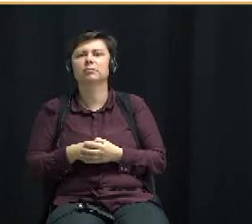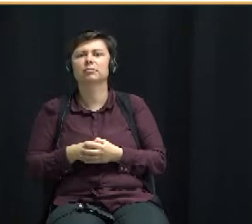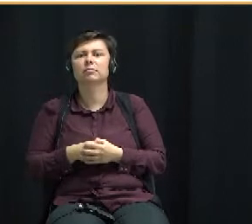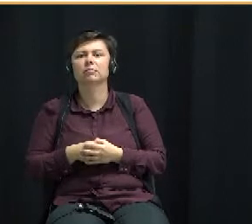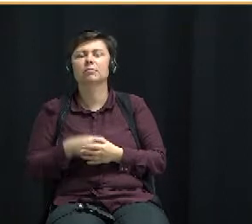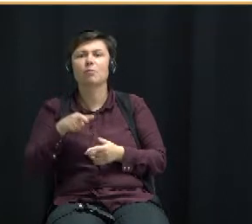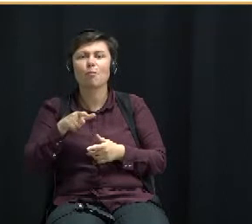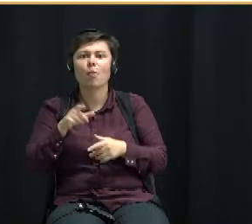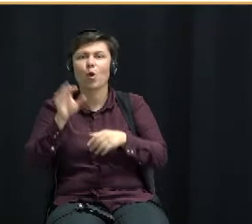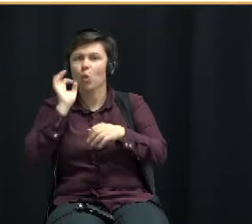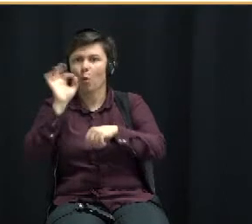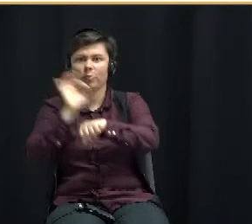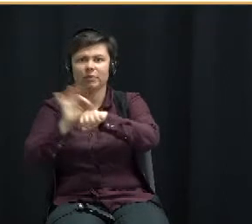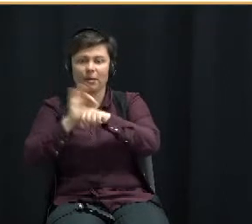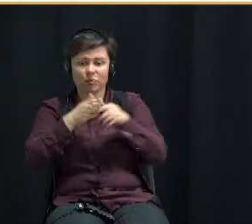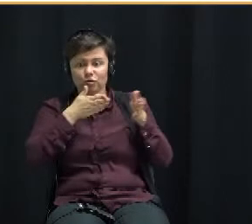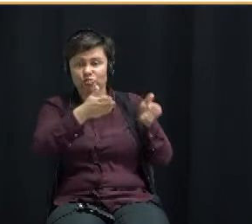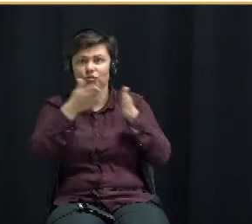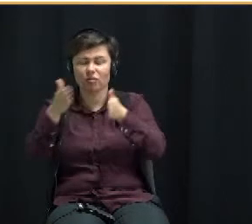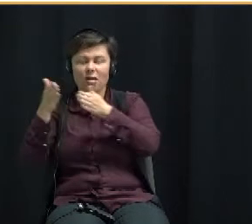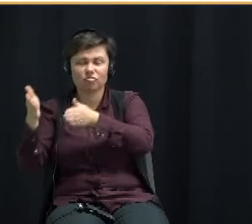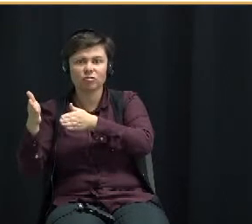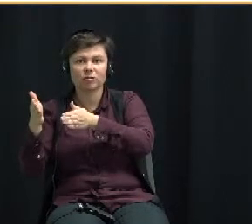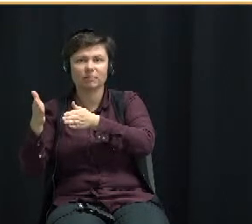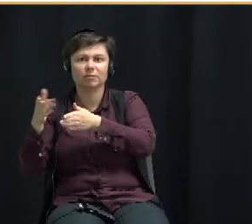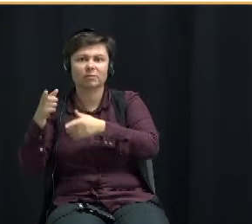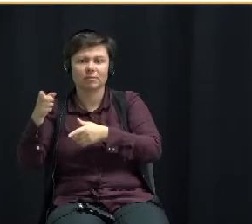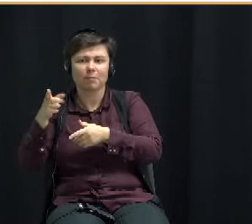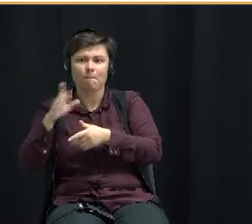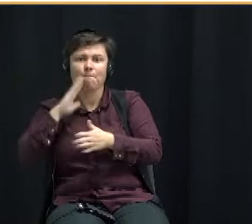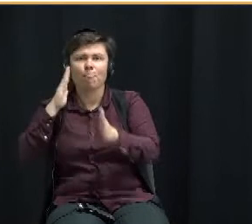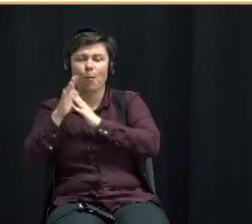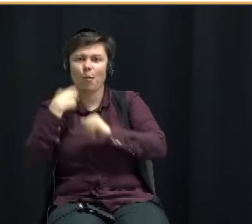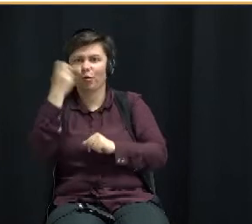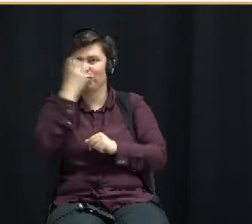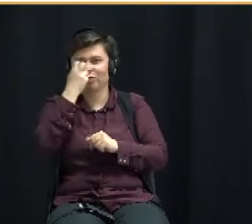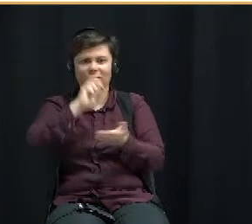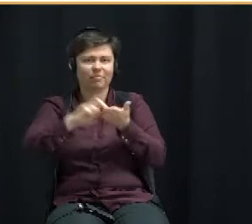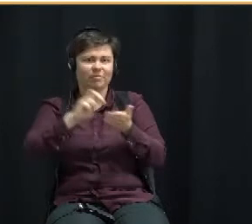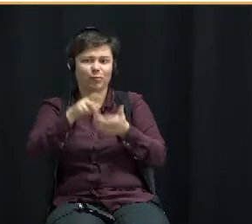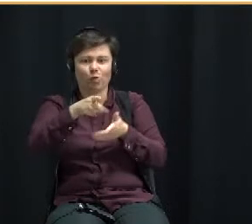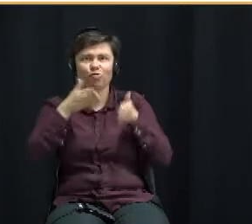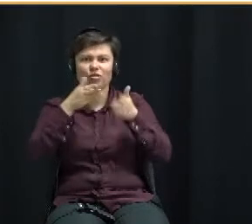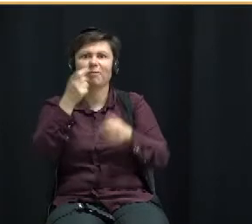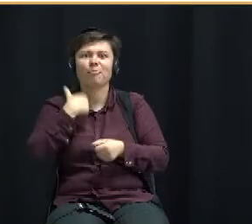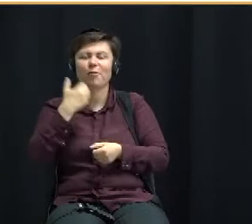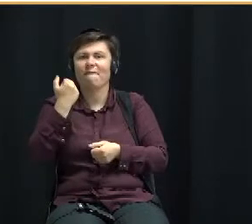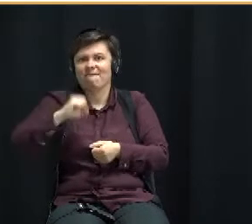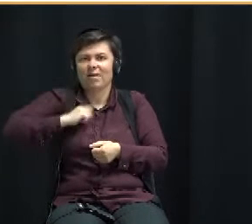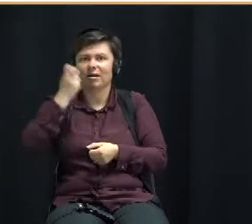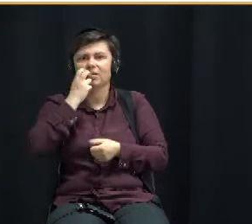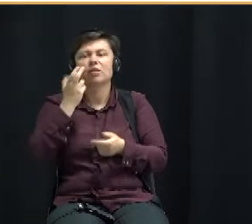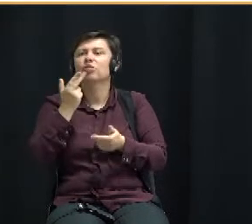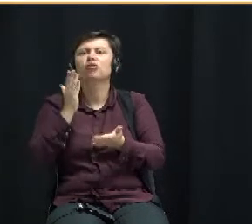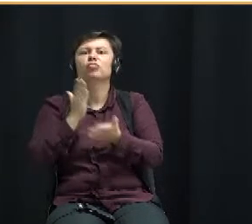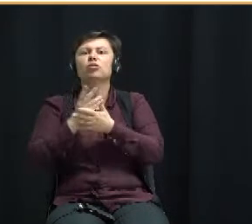pathway instead of only the stairs that some of us could use, because there were